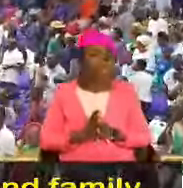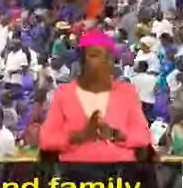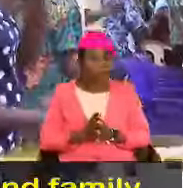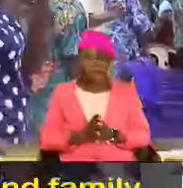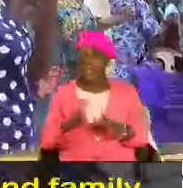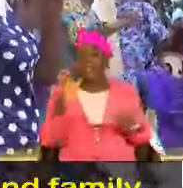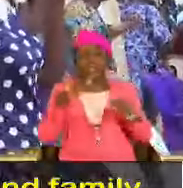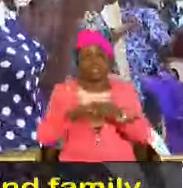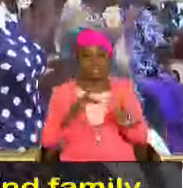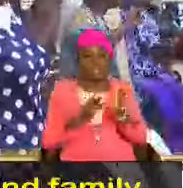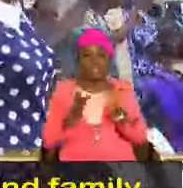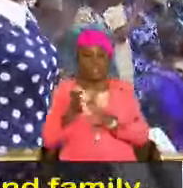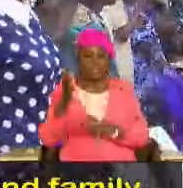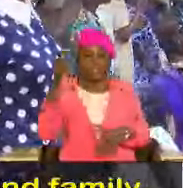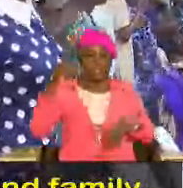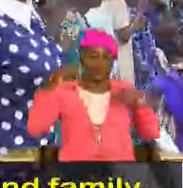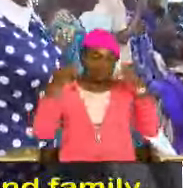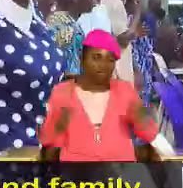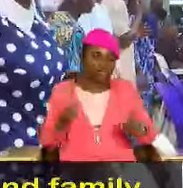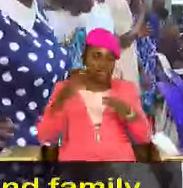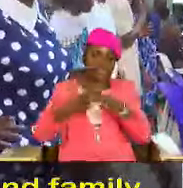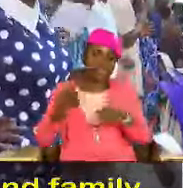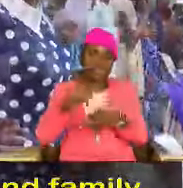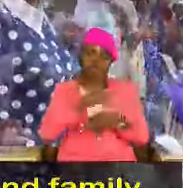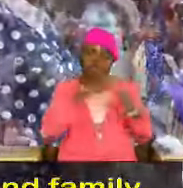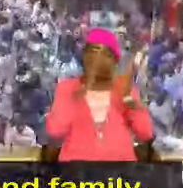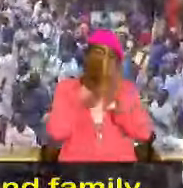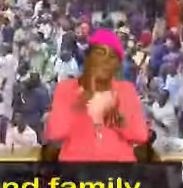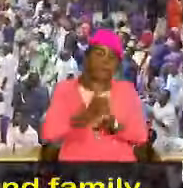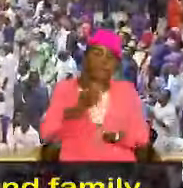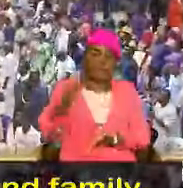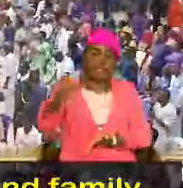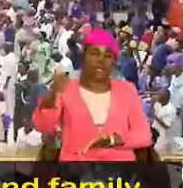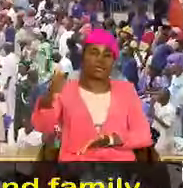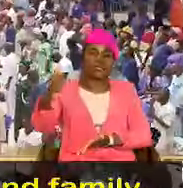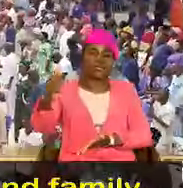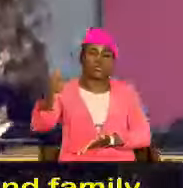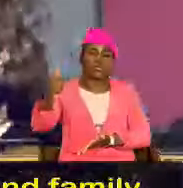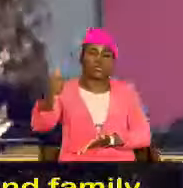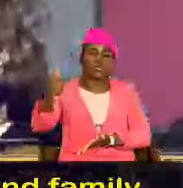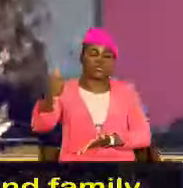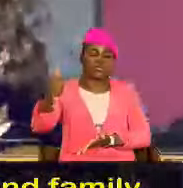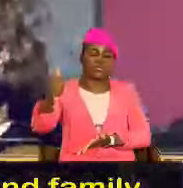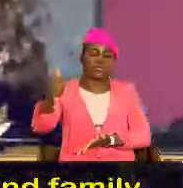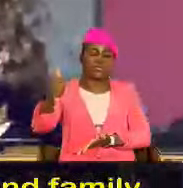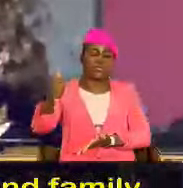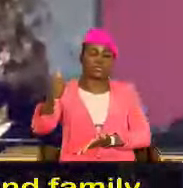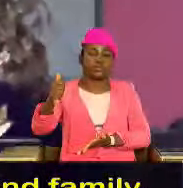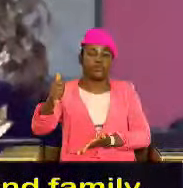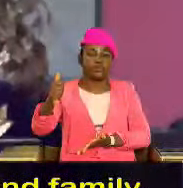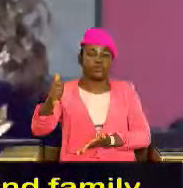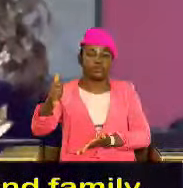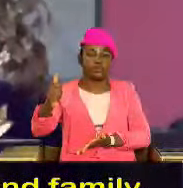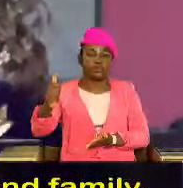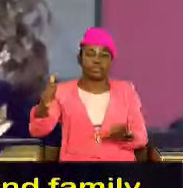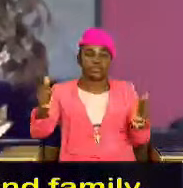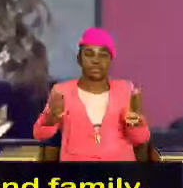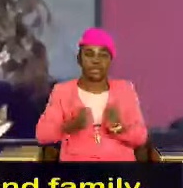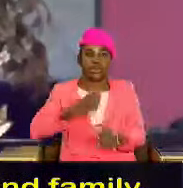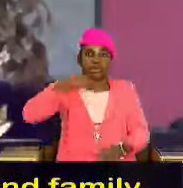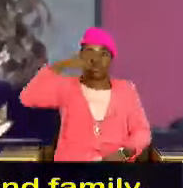in Jesus mighty name we pray with authority in